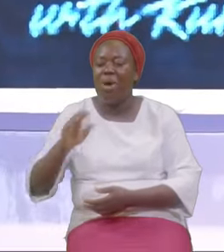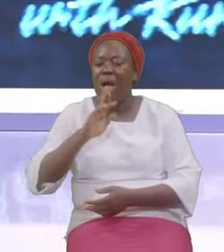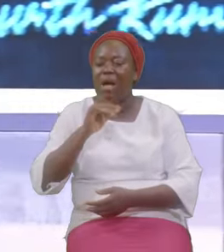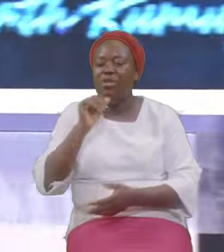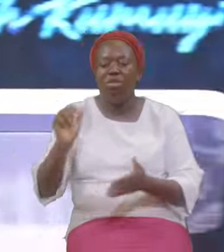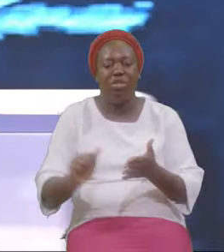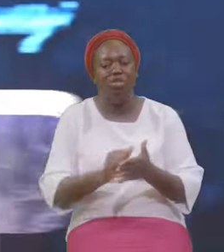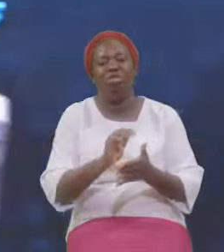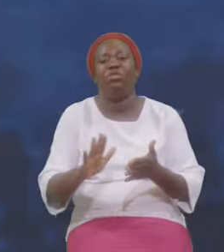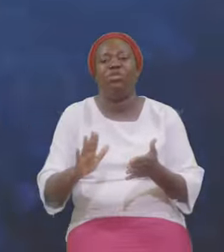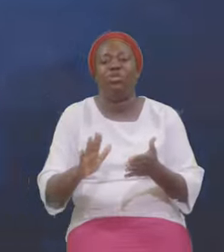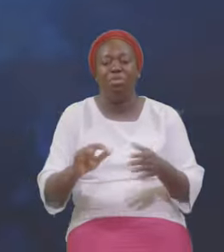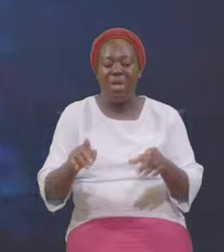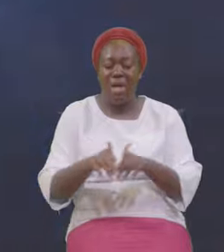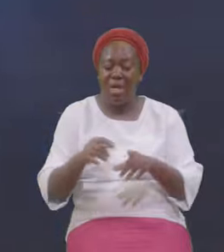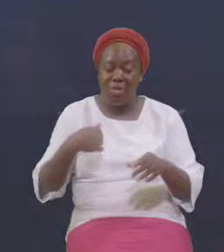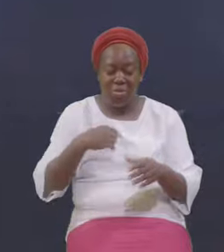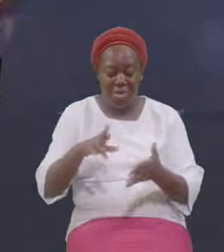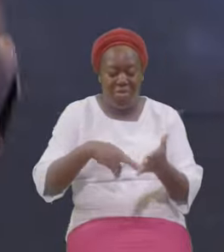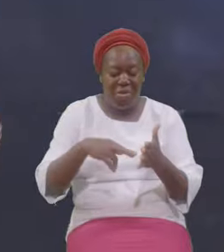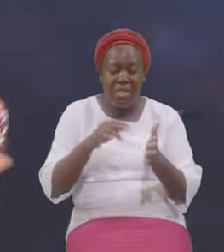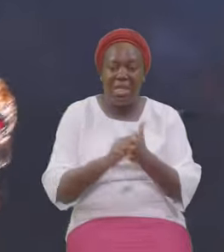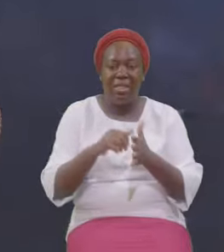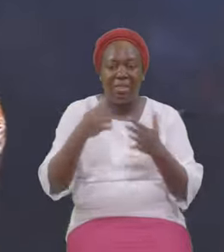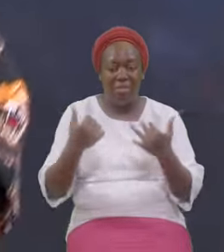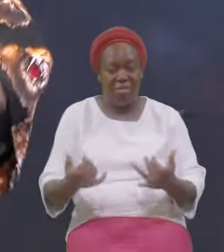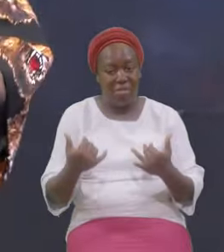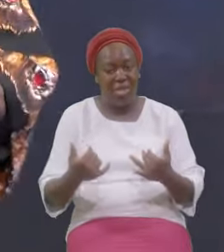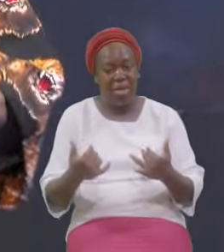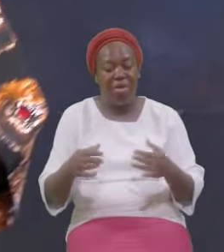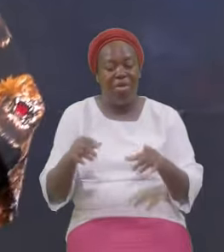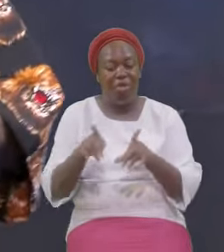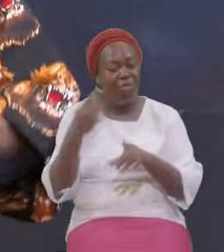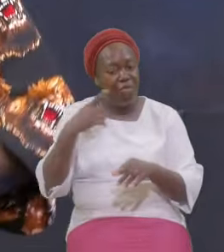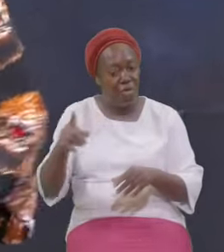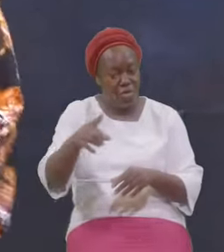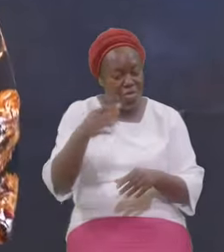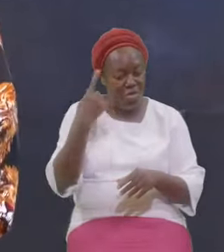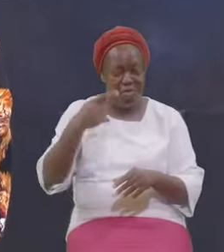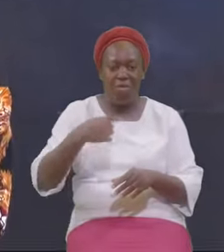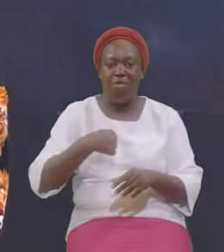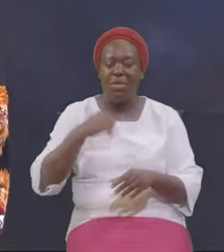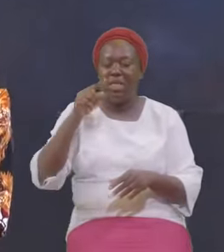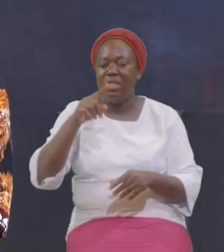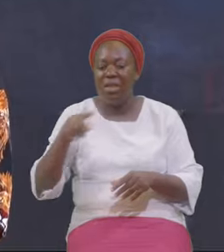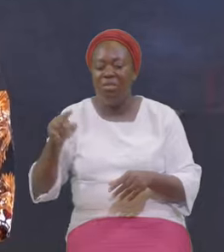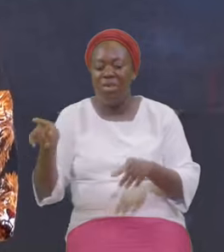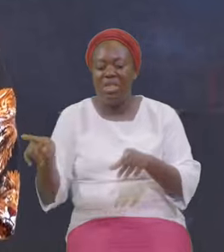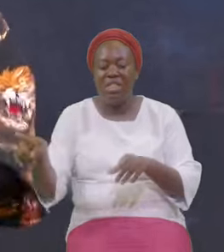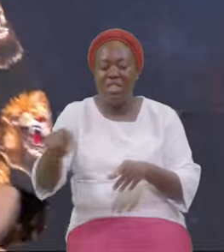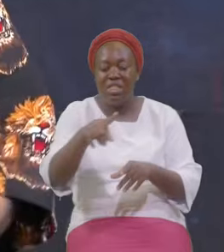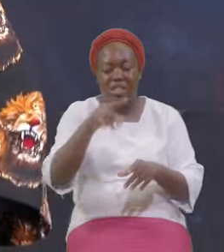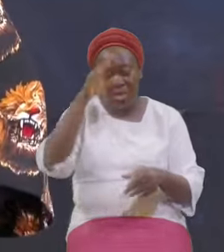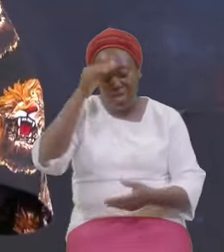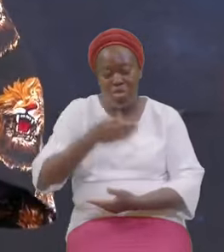read that in the present day, for you and for me, therefore, ye sons of men, in